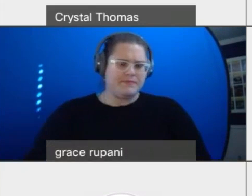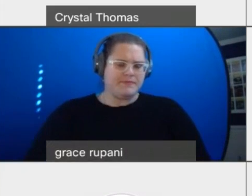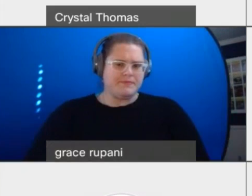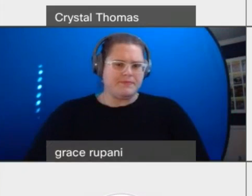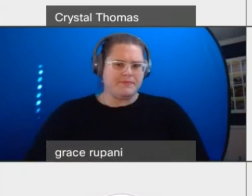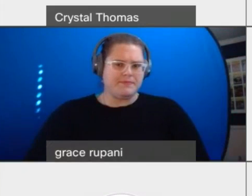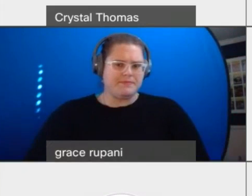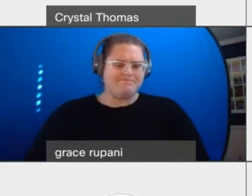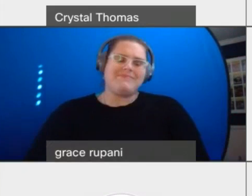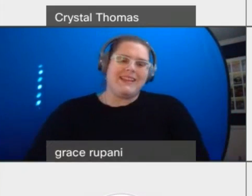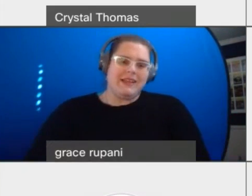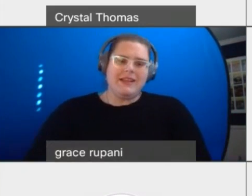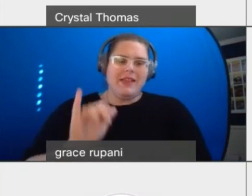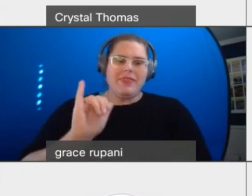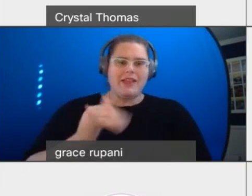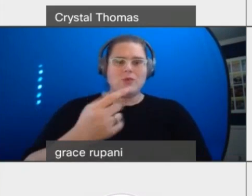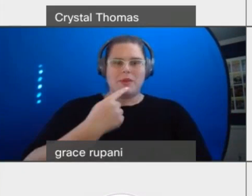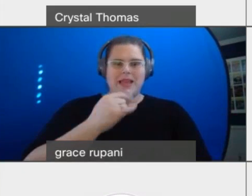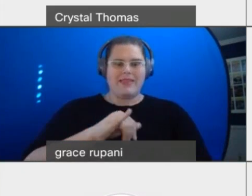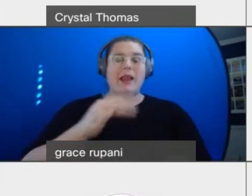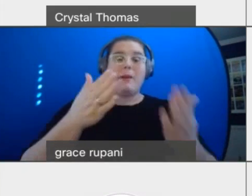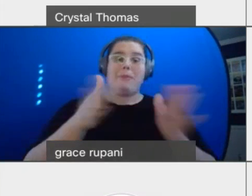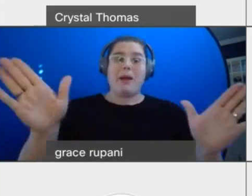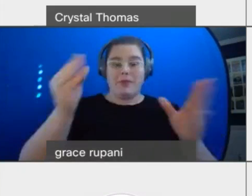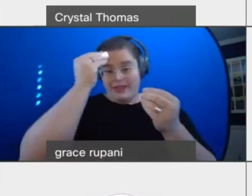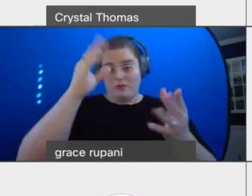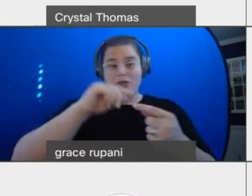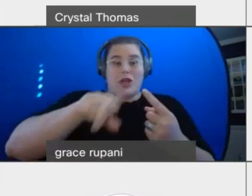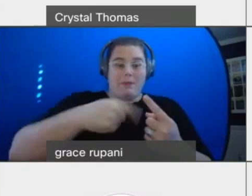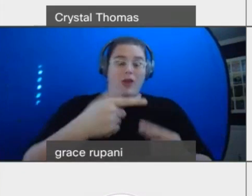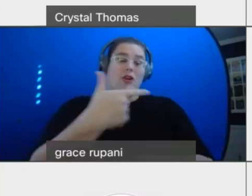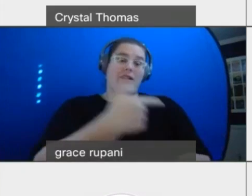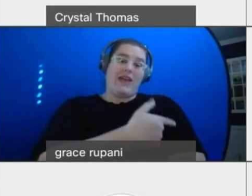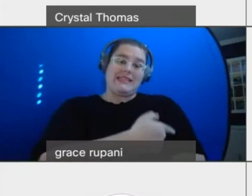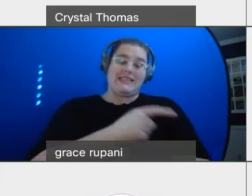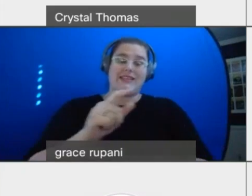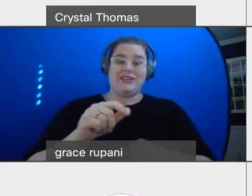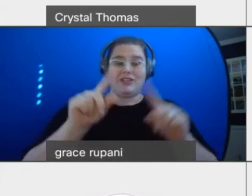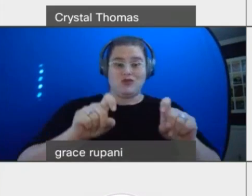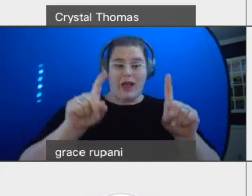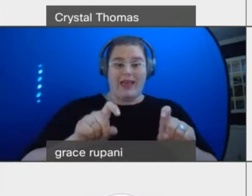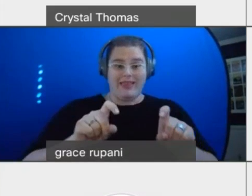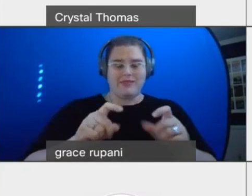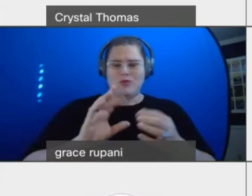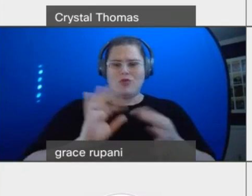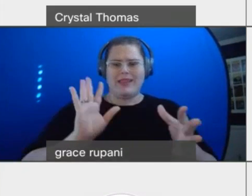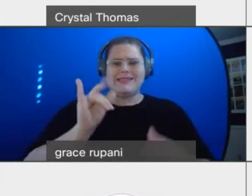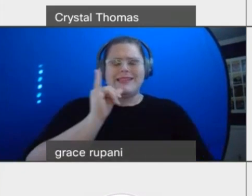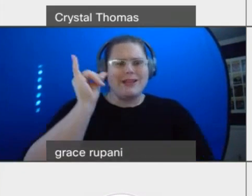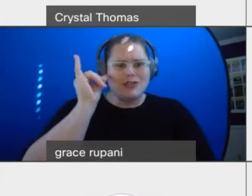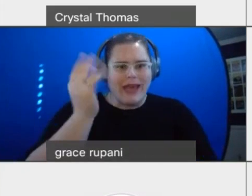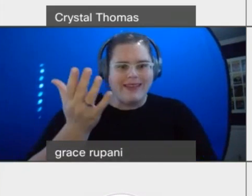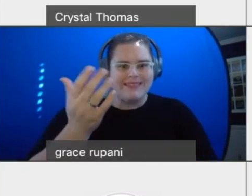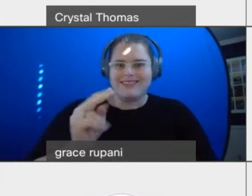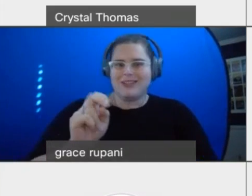This is why I'm saying the public information about the vaccine trials came out yesterday.